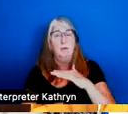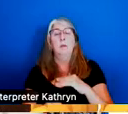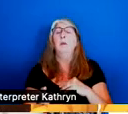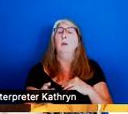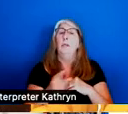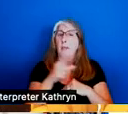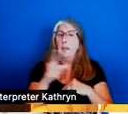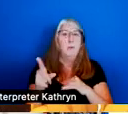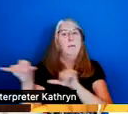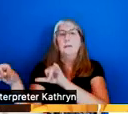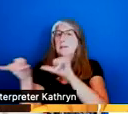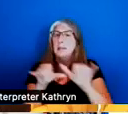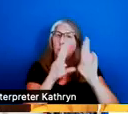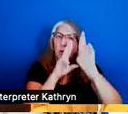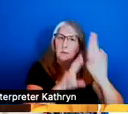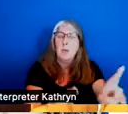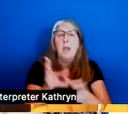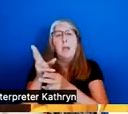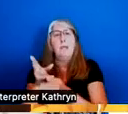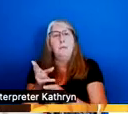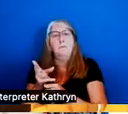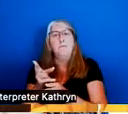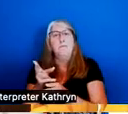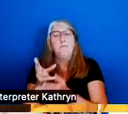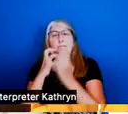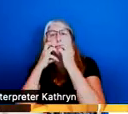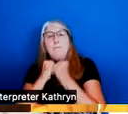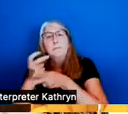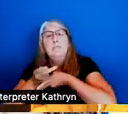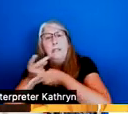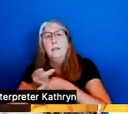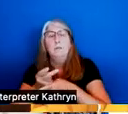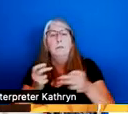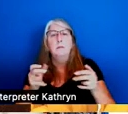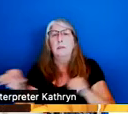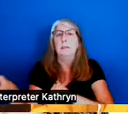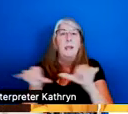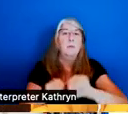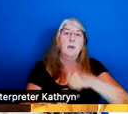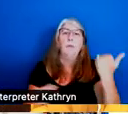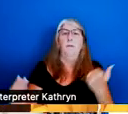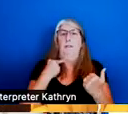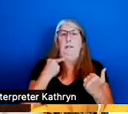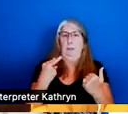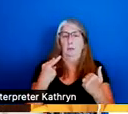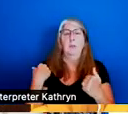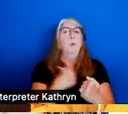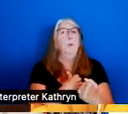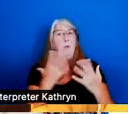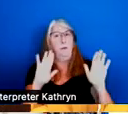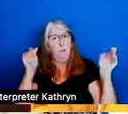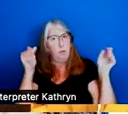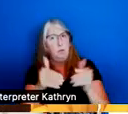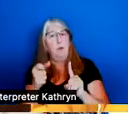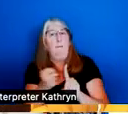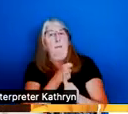respect, the same dignity, the same care as all other victims of crime. And we had a very particular focus on battered